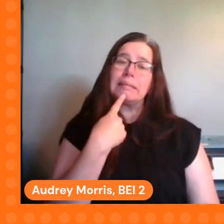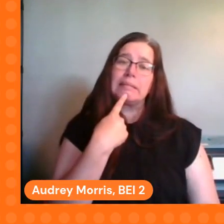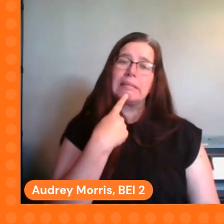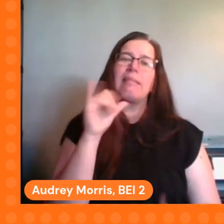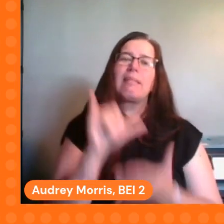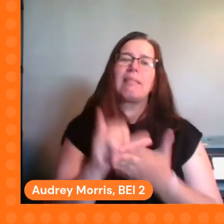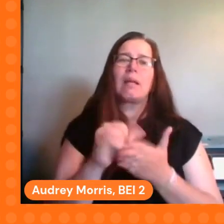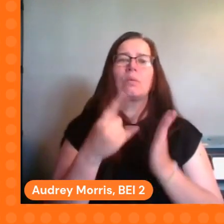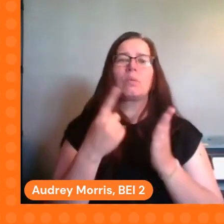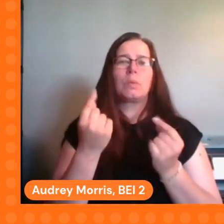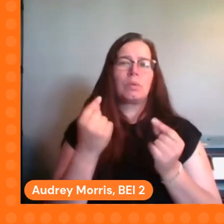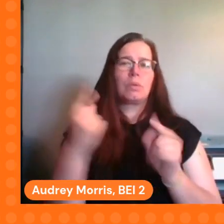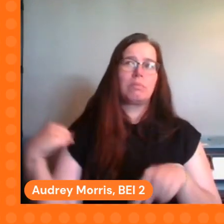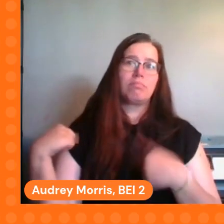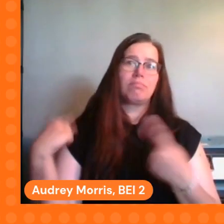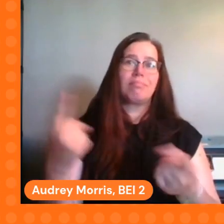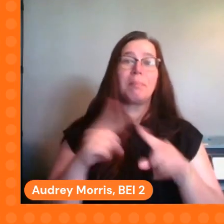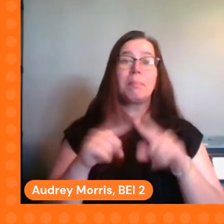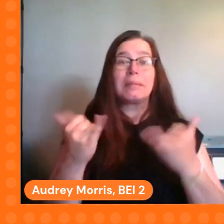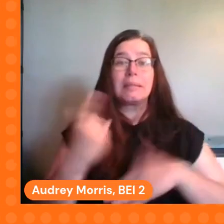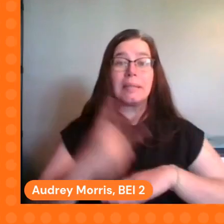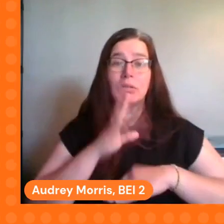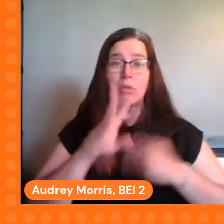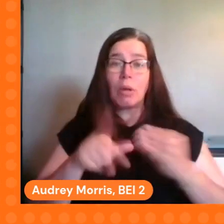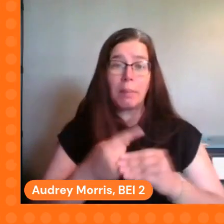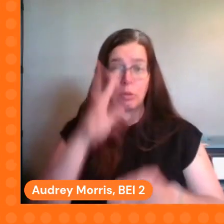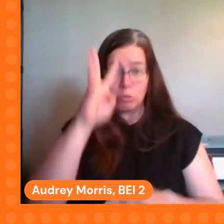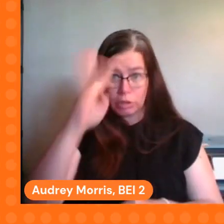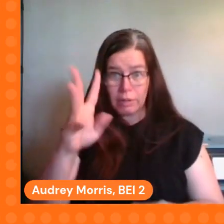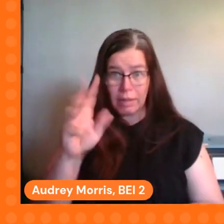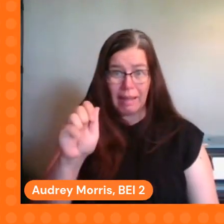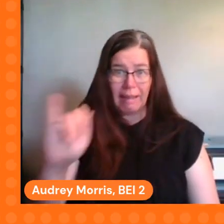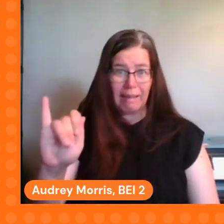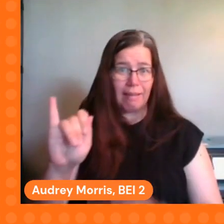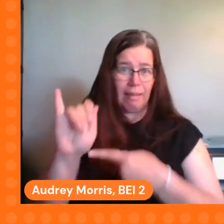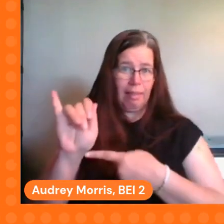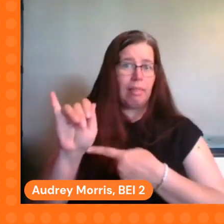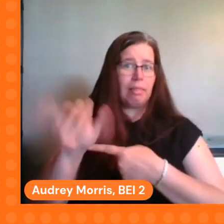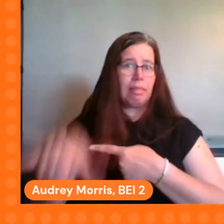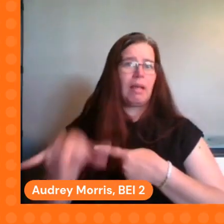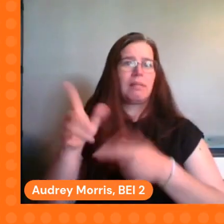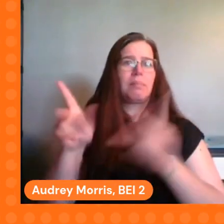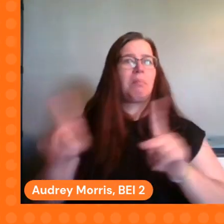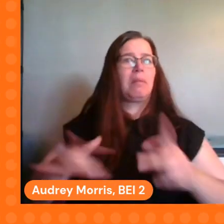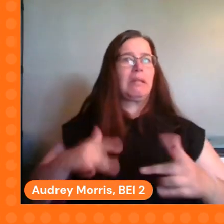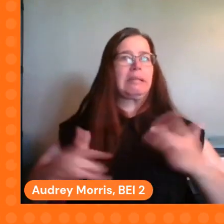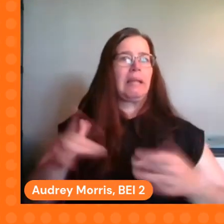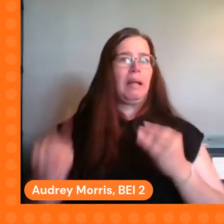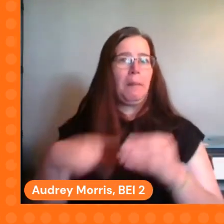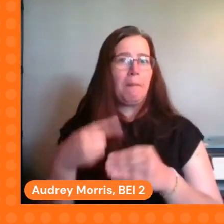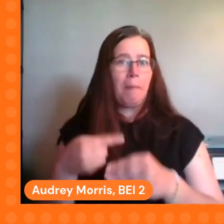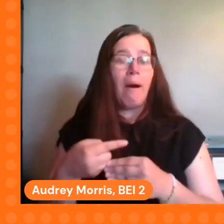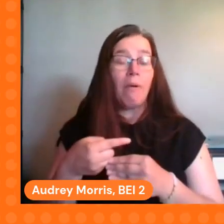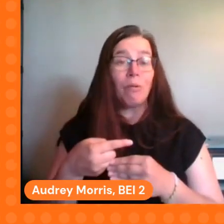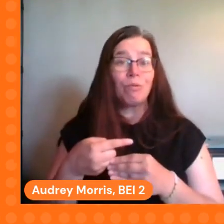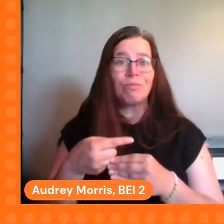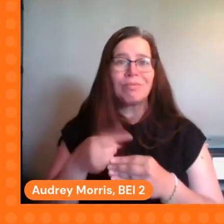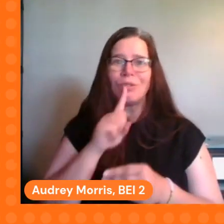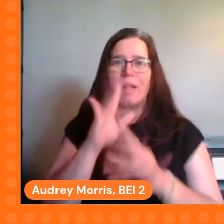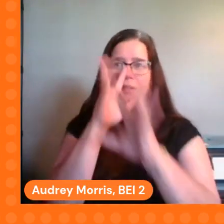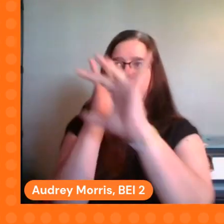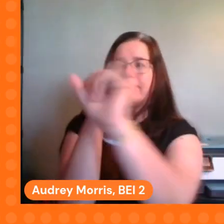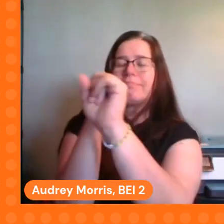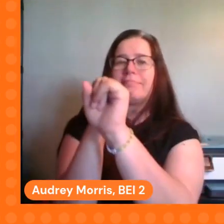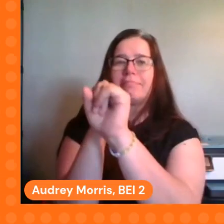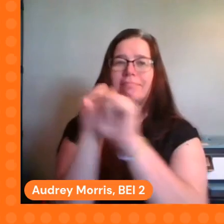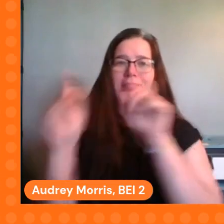kind of what I've been doing for a while. But what we're talking about today is generative AI, because that's the form of AI everyone is getting so excited about, and it's really captured the public's